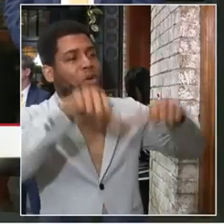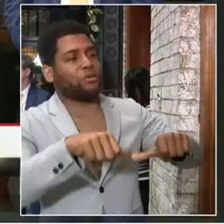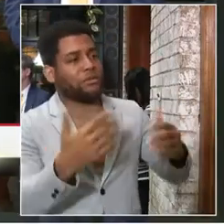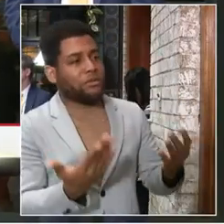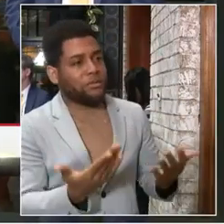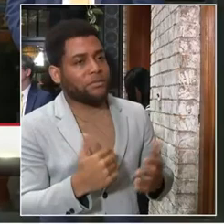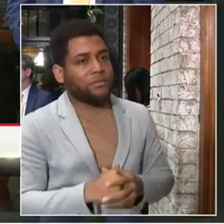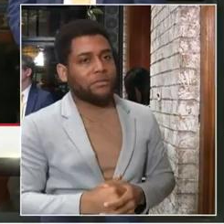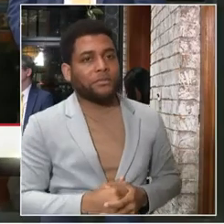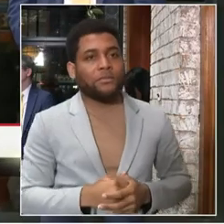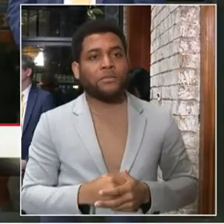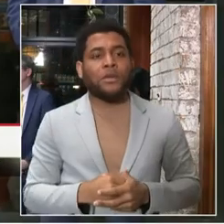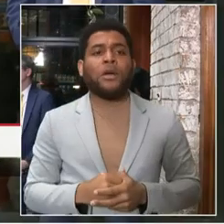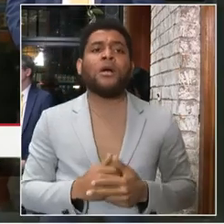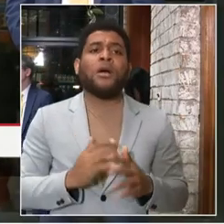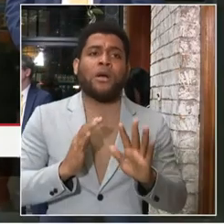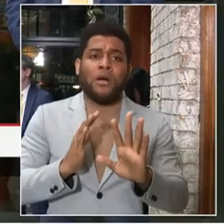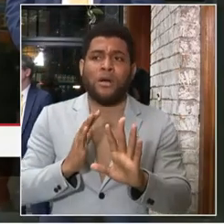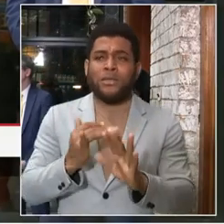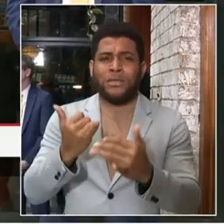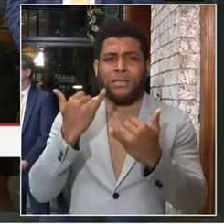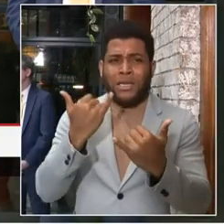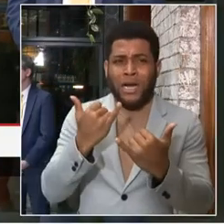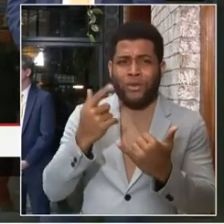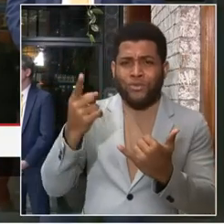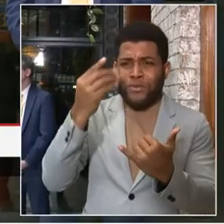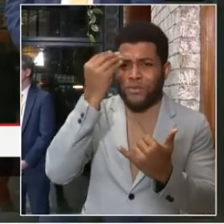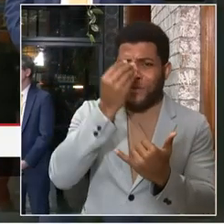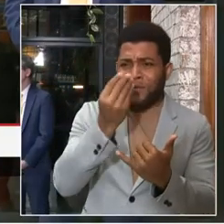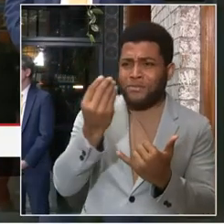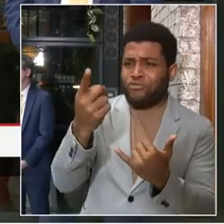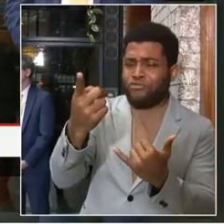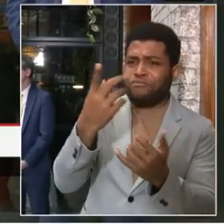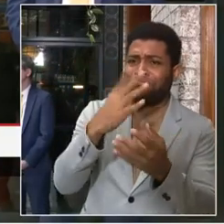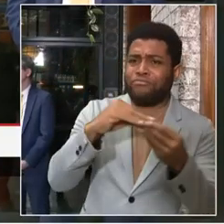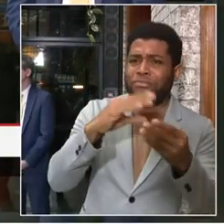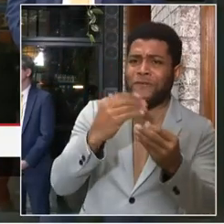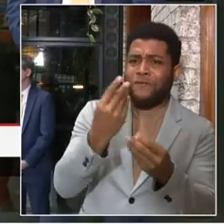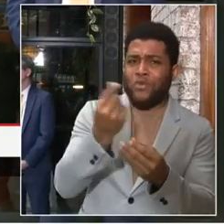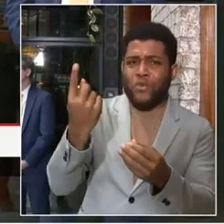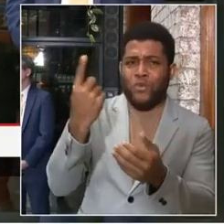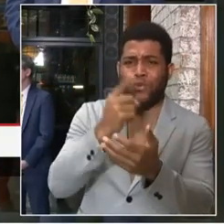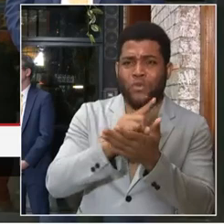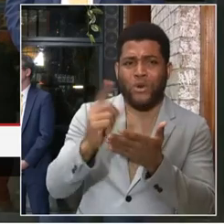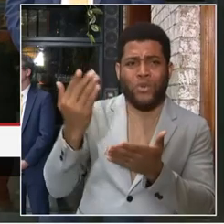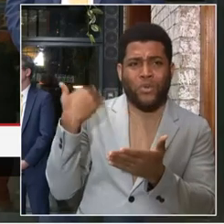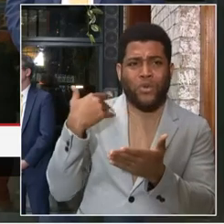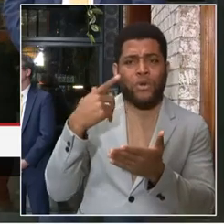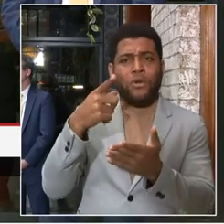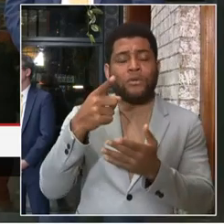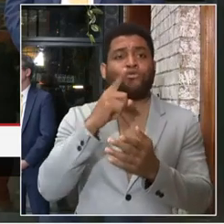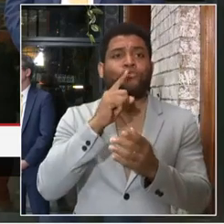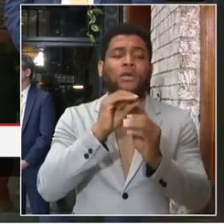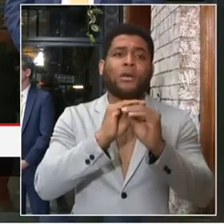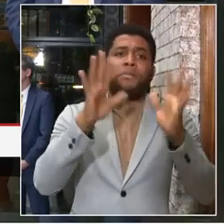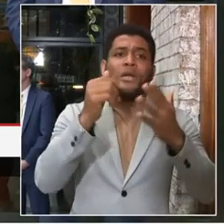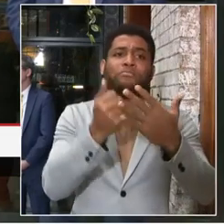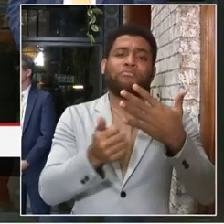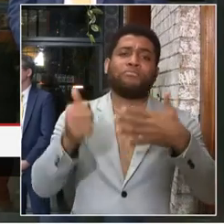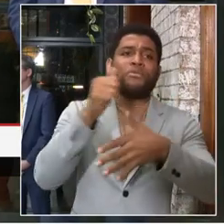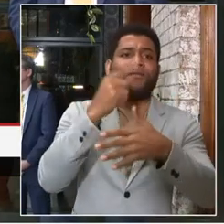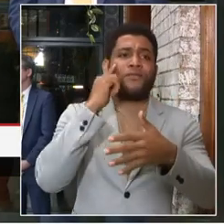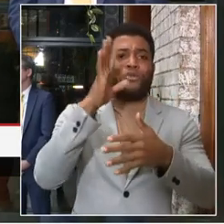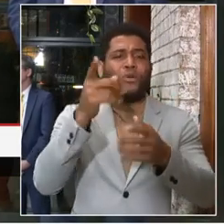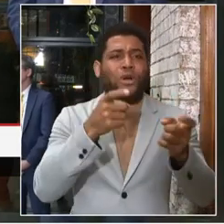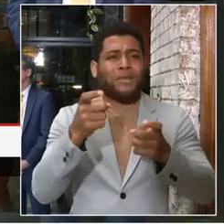Given the fact that you announced this a couple of weeks ago with great fanfare, and this is obviously a priority of your administration, can you tell